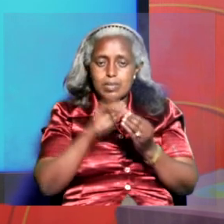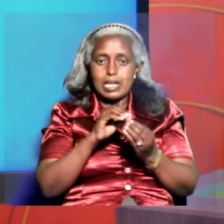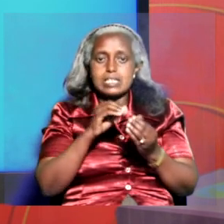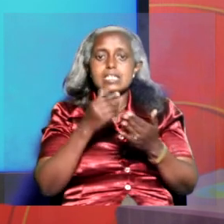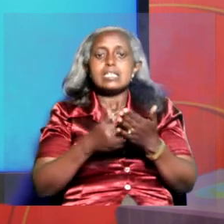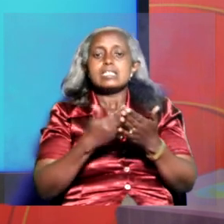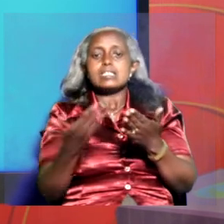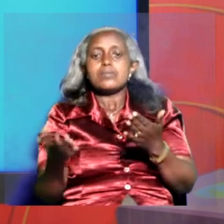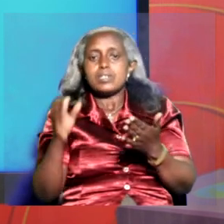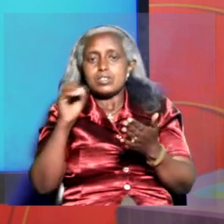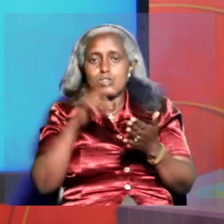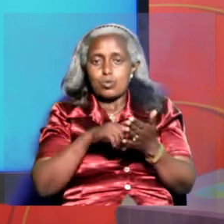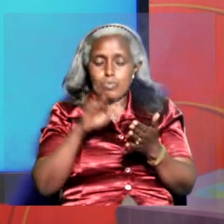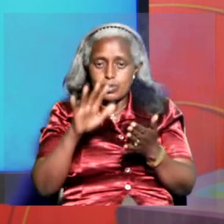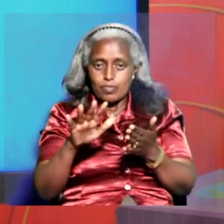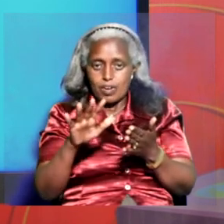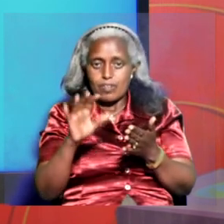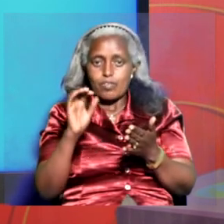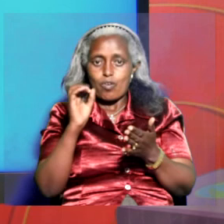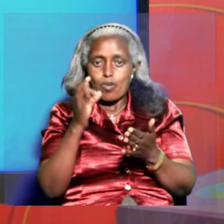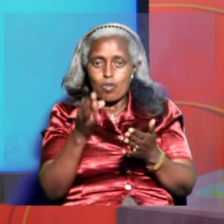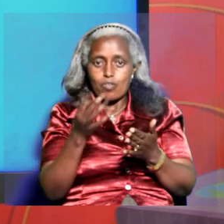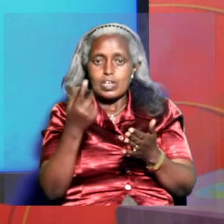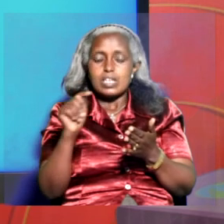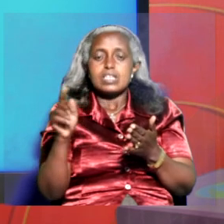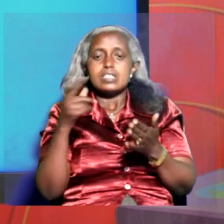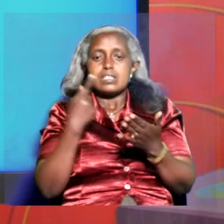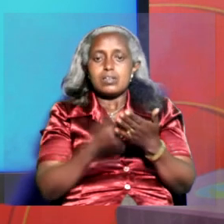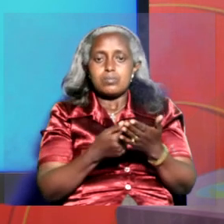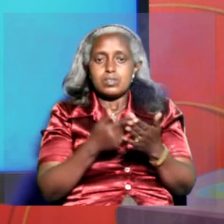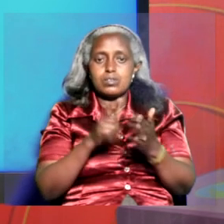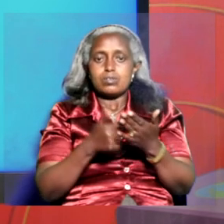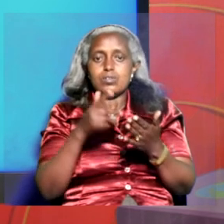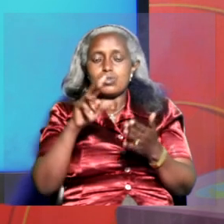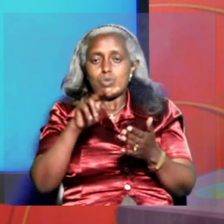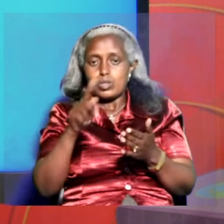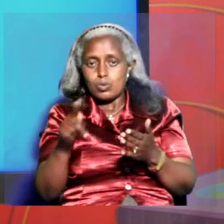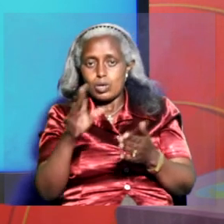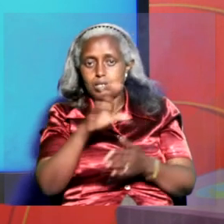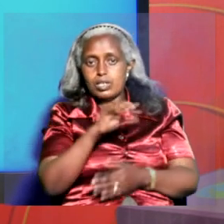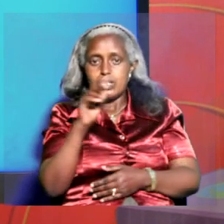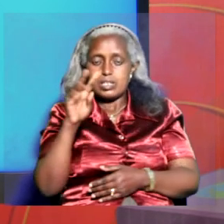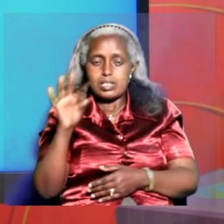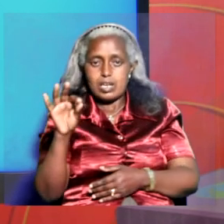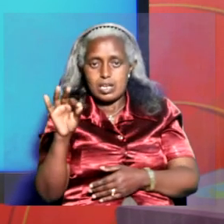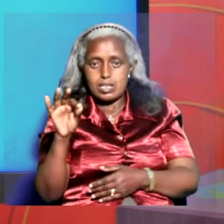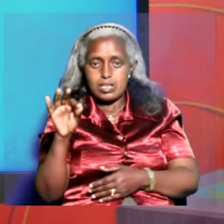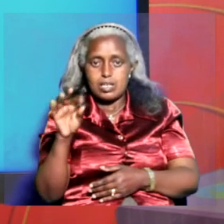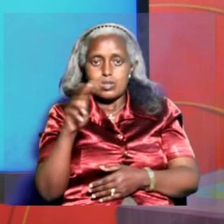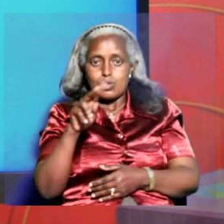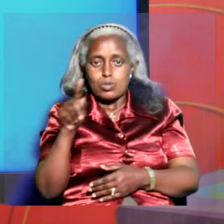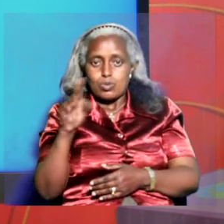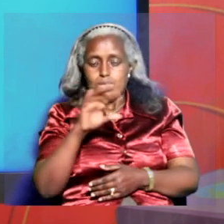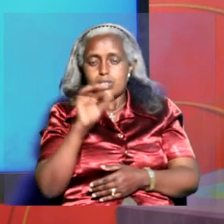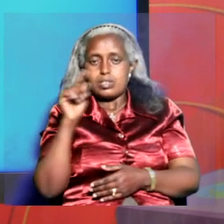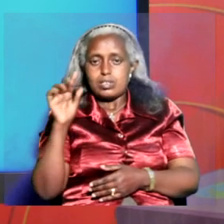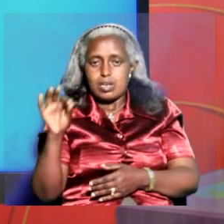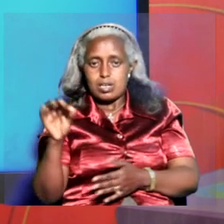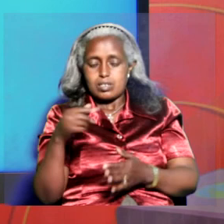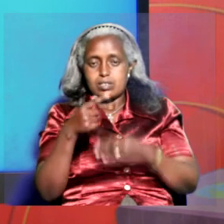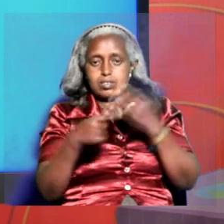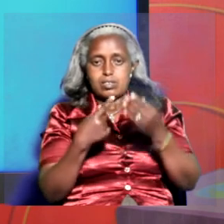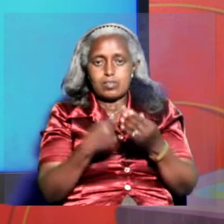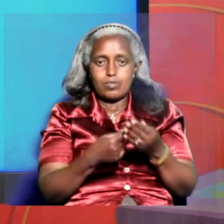something here, 0.5 of the terms between these two, 21 and 21 and 9.